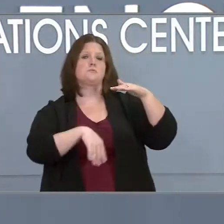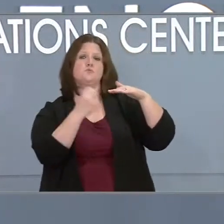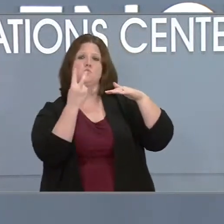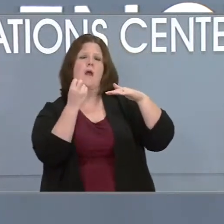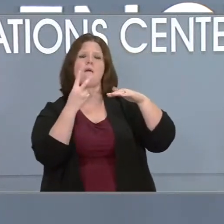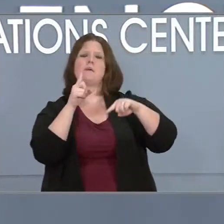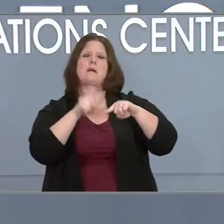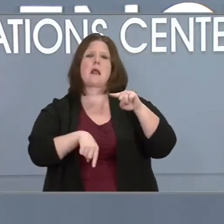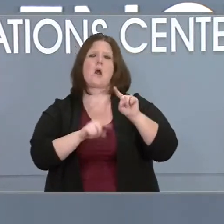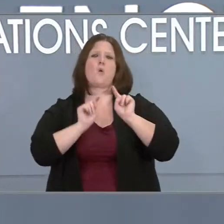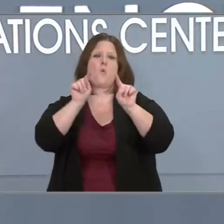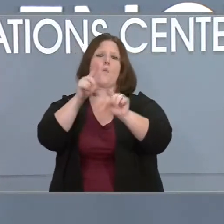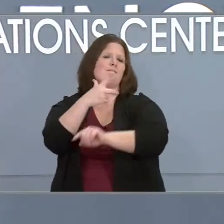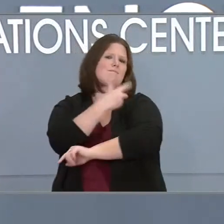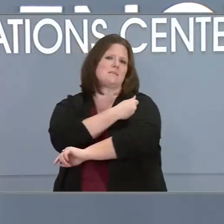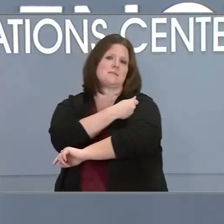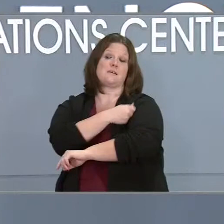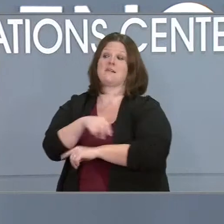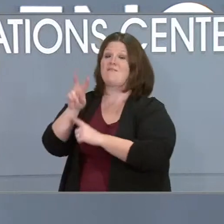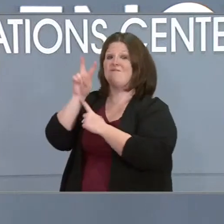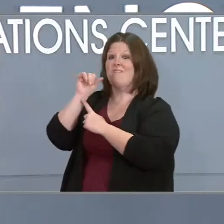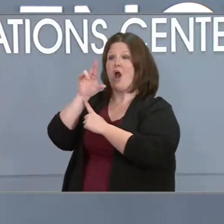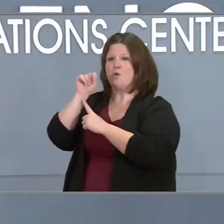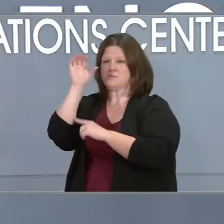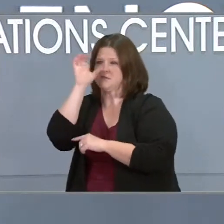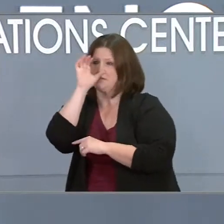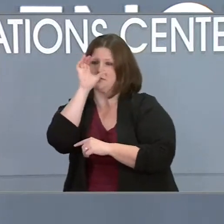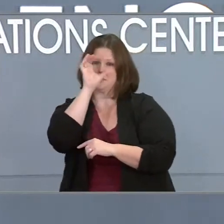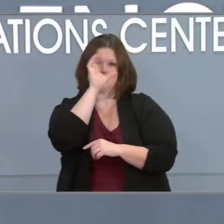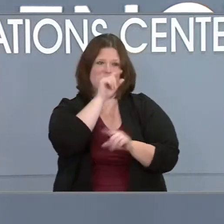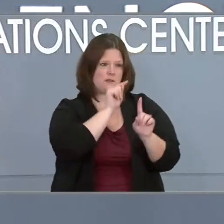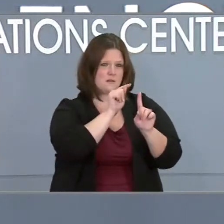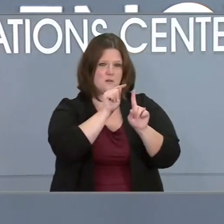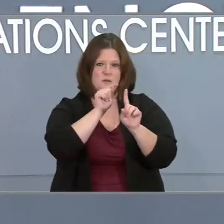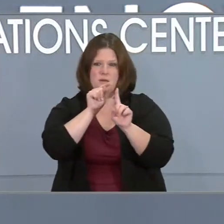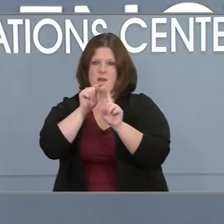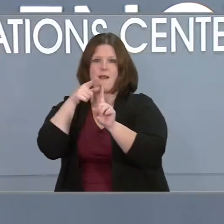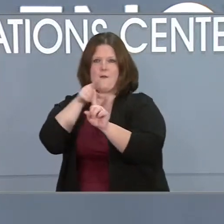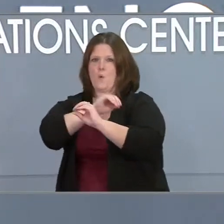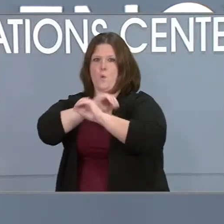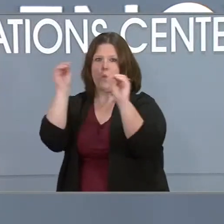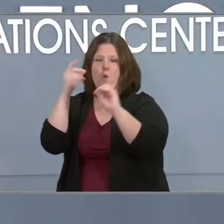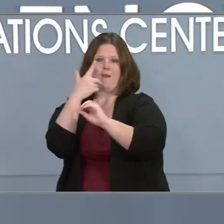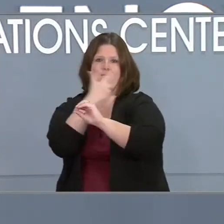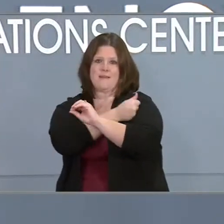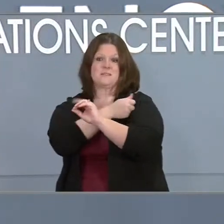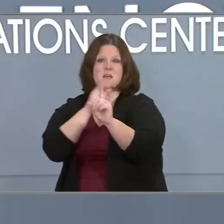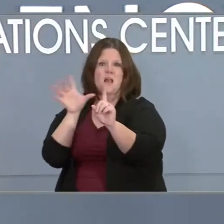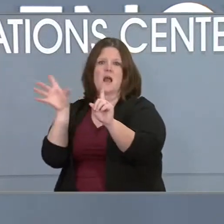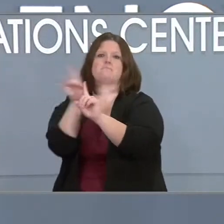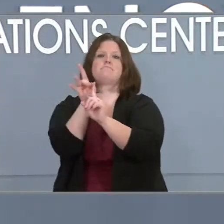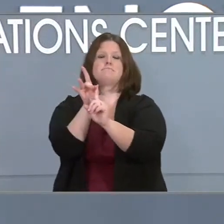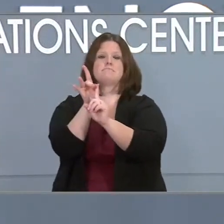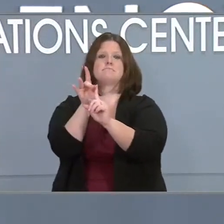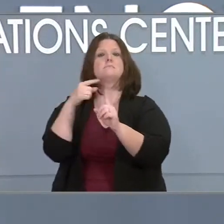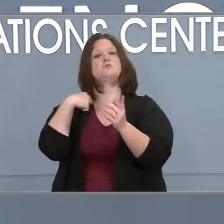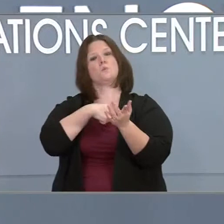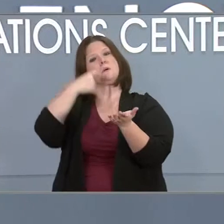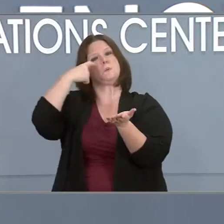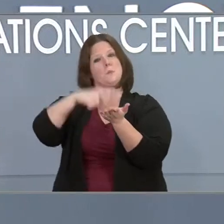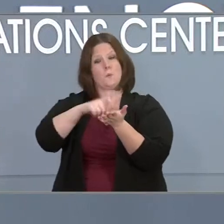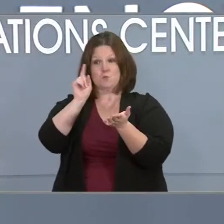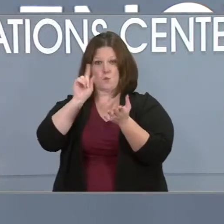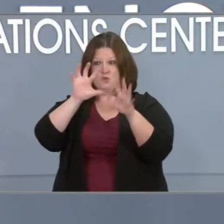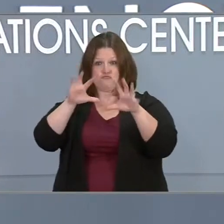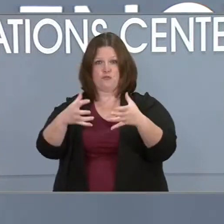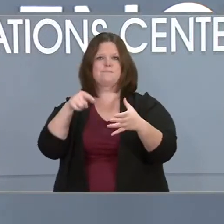virus is seeking out the unvaccinated. So we are seeing a lot more cases in those that are 17 and under. But again, they